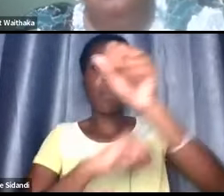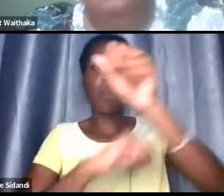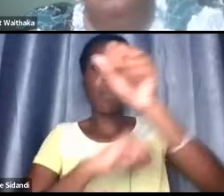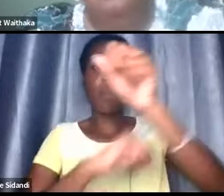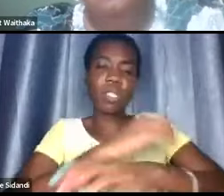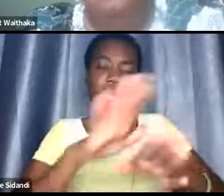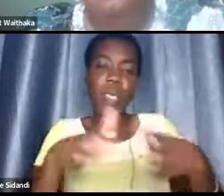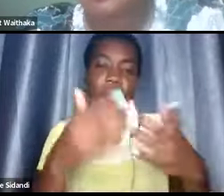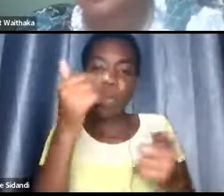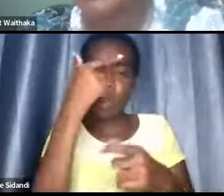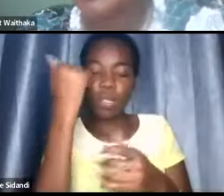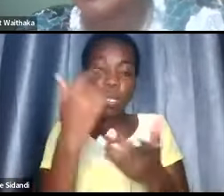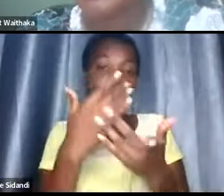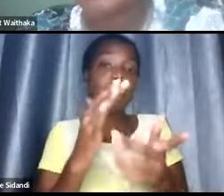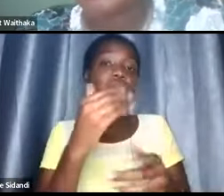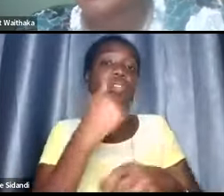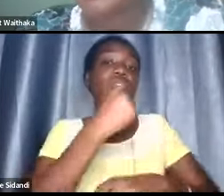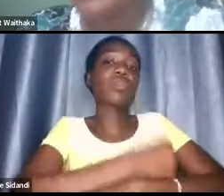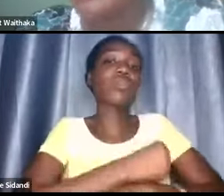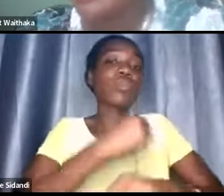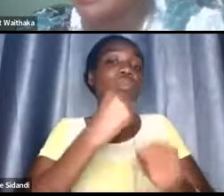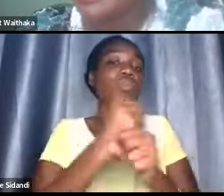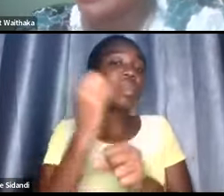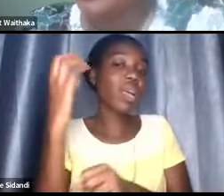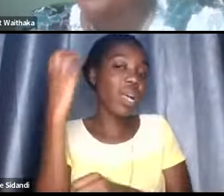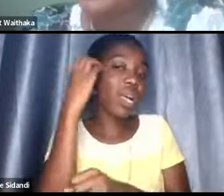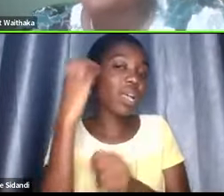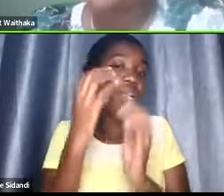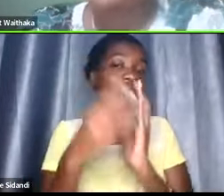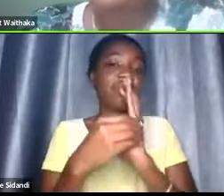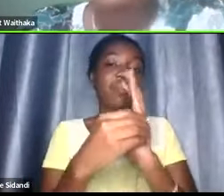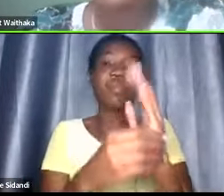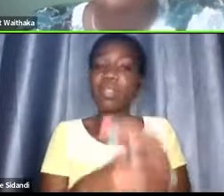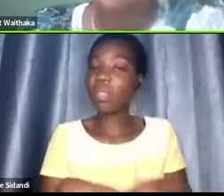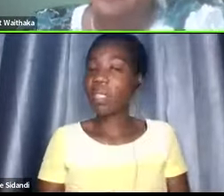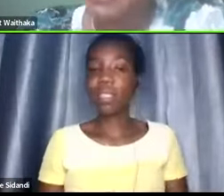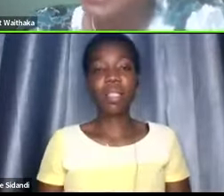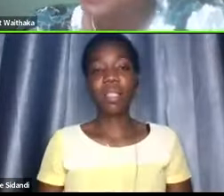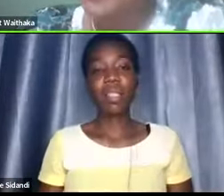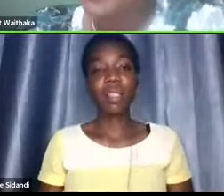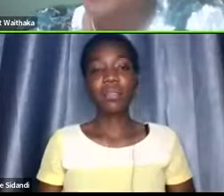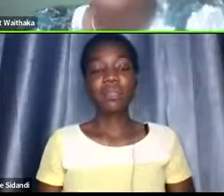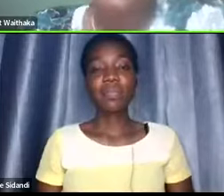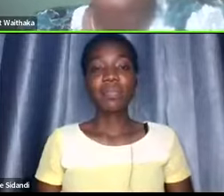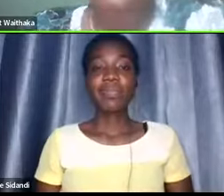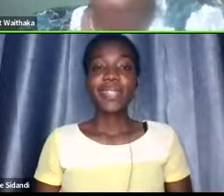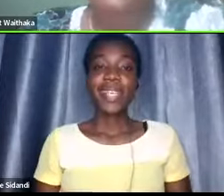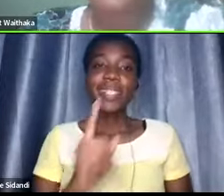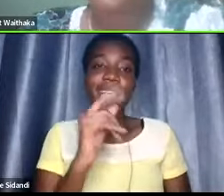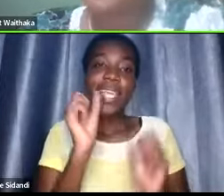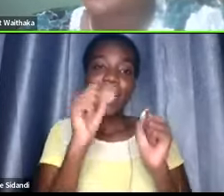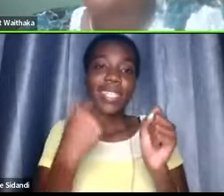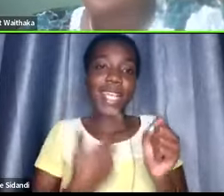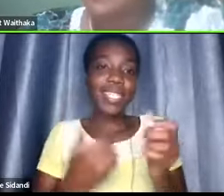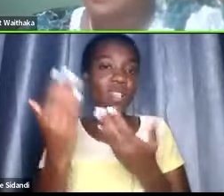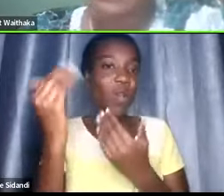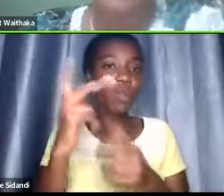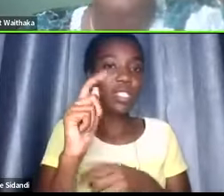schools, the way they're doing career guidance, Margaret. We are hoping that TSC will pick